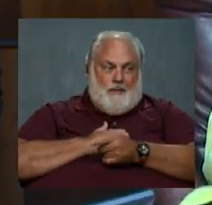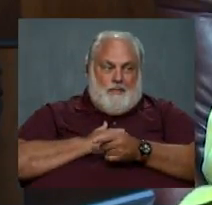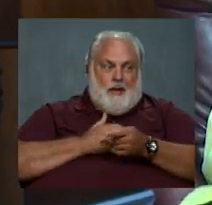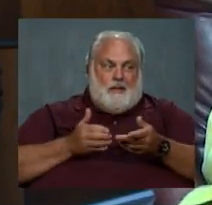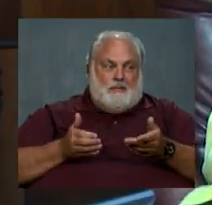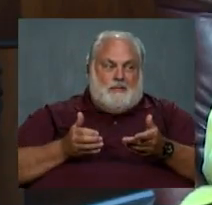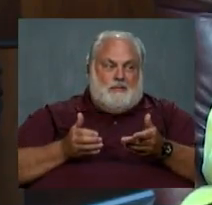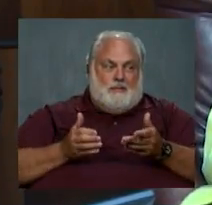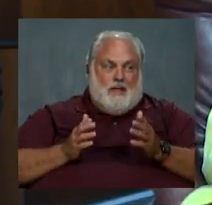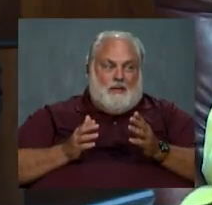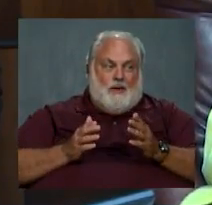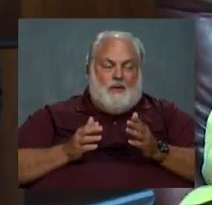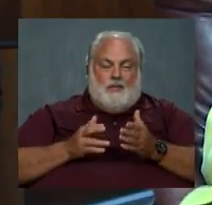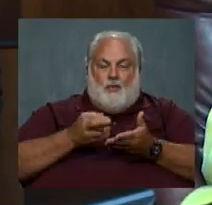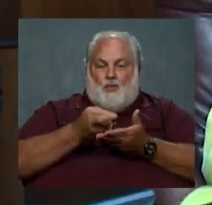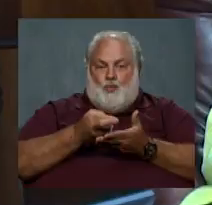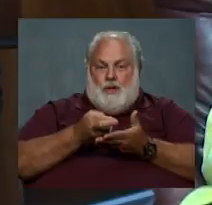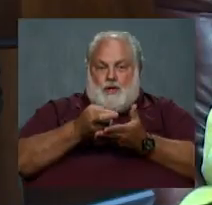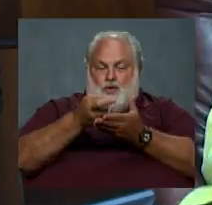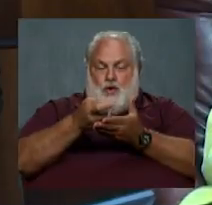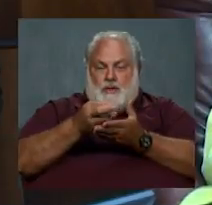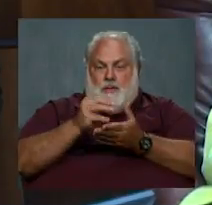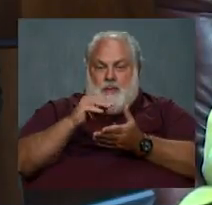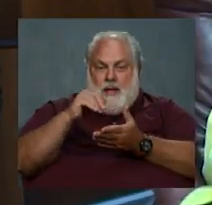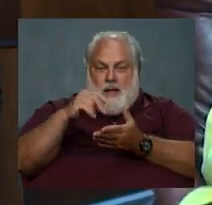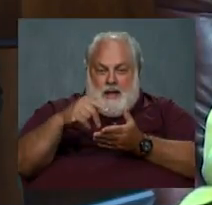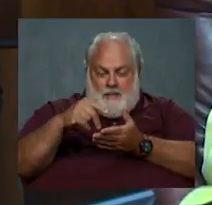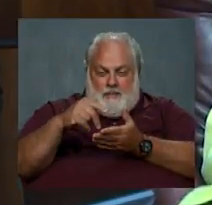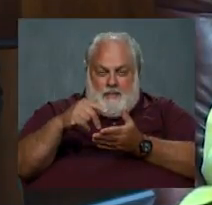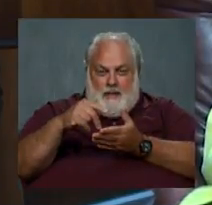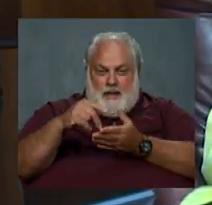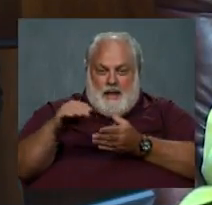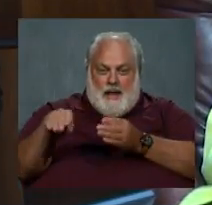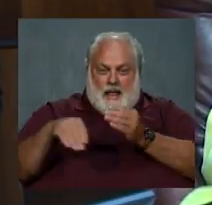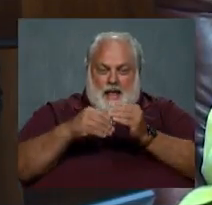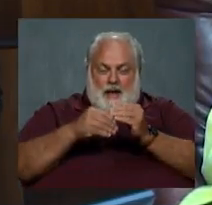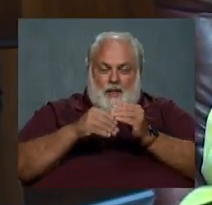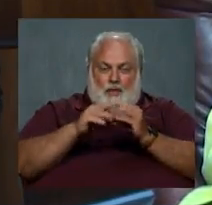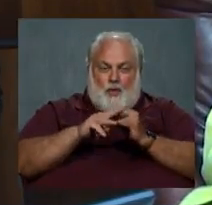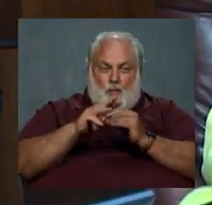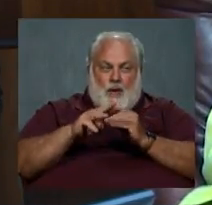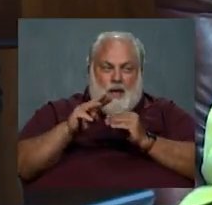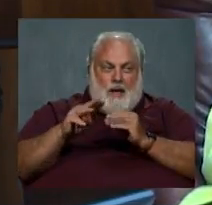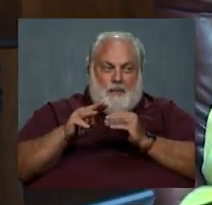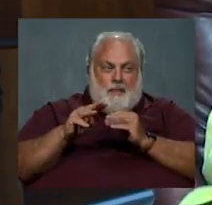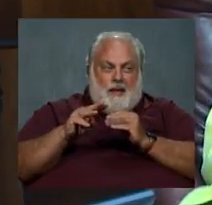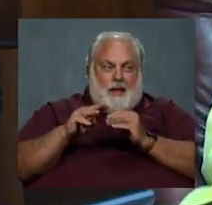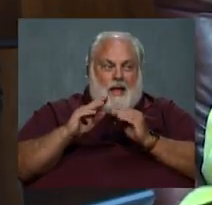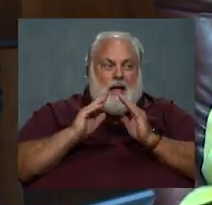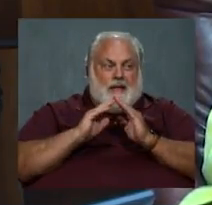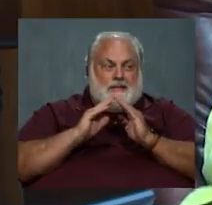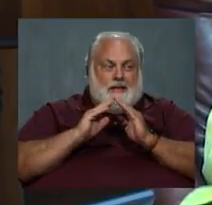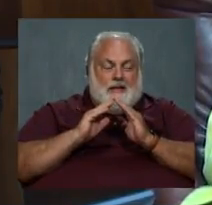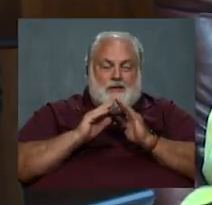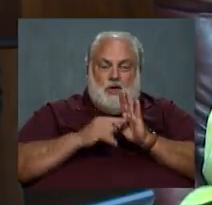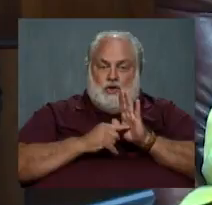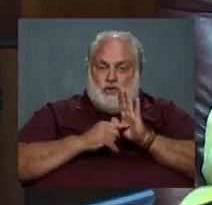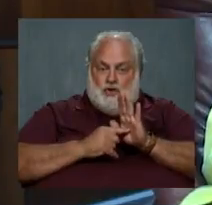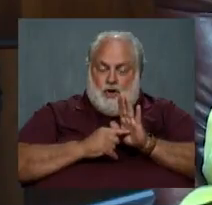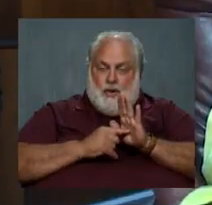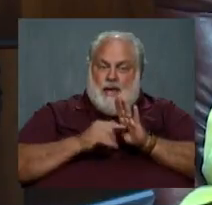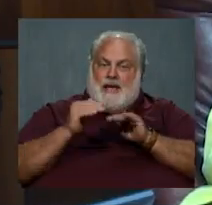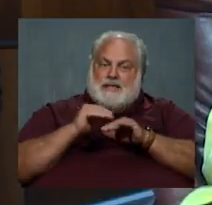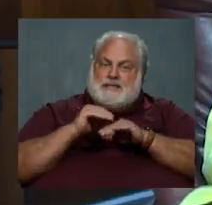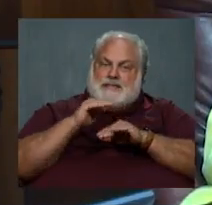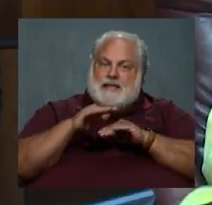having this resource map and by putting it on the website the way other cities does, it does send